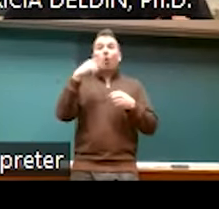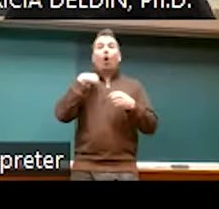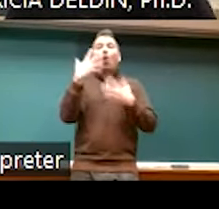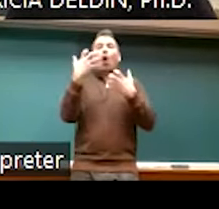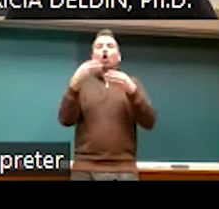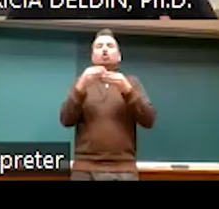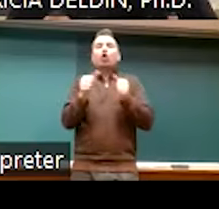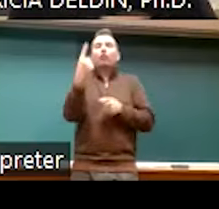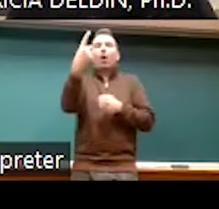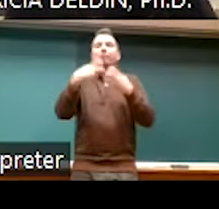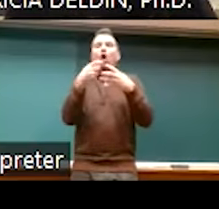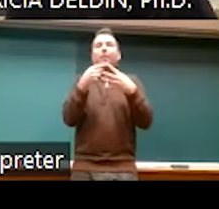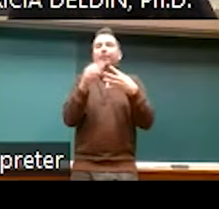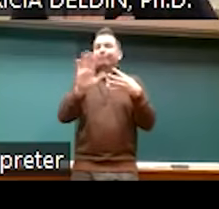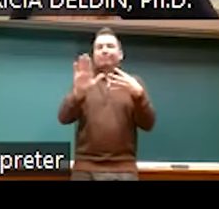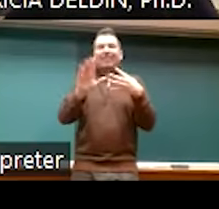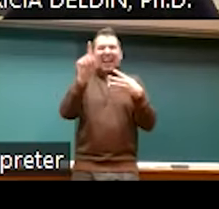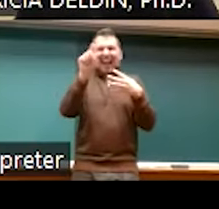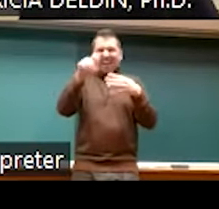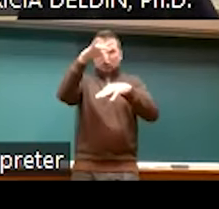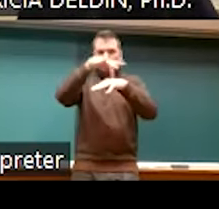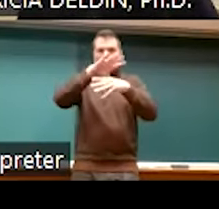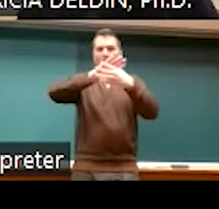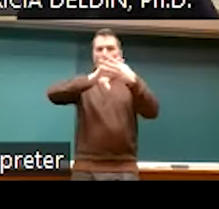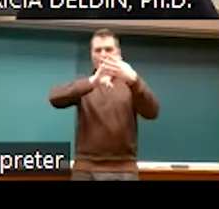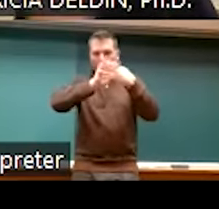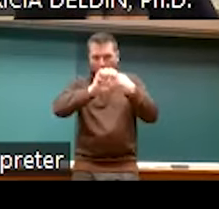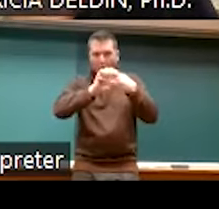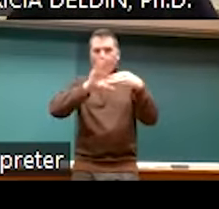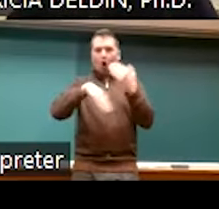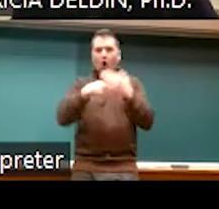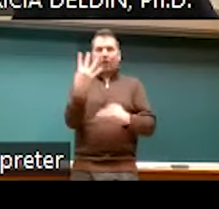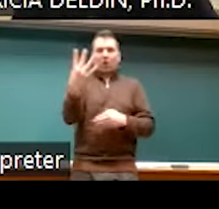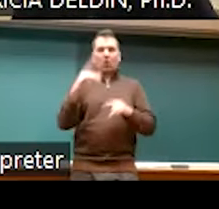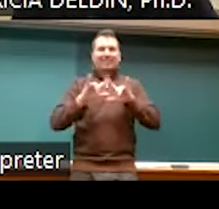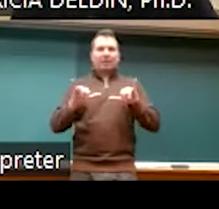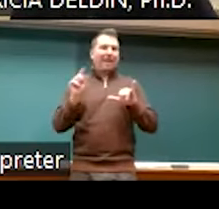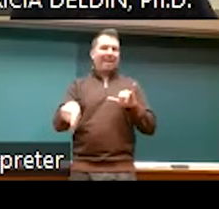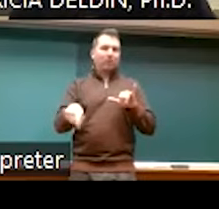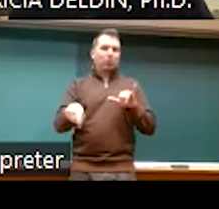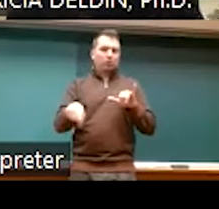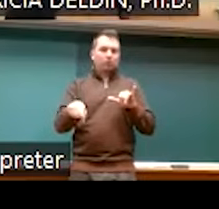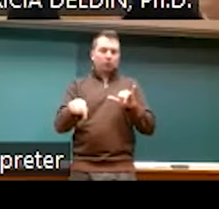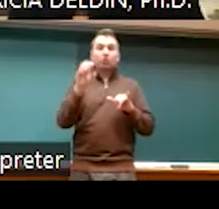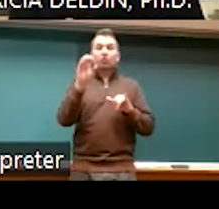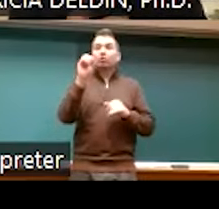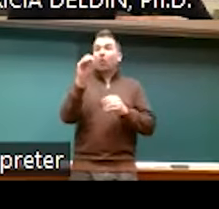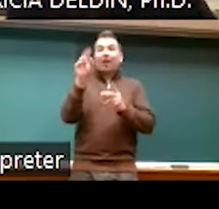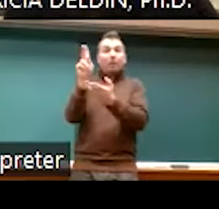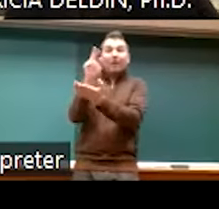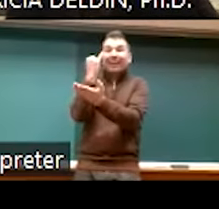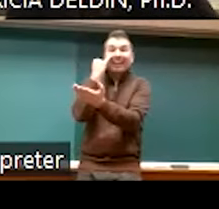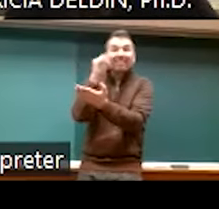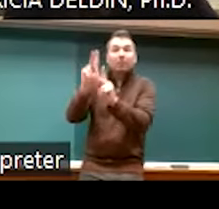4 problems at once. And I think we kind of do it. Again, this is not for everybody. This is for those people who won't or can't get other care. Of course, if they can go to you